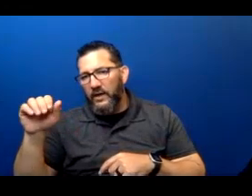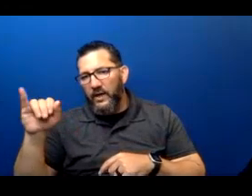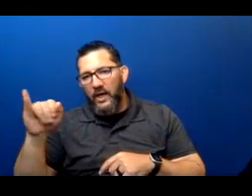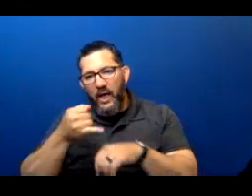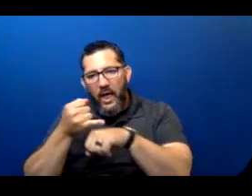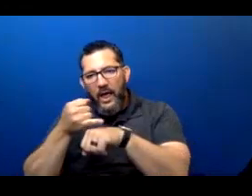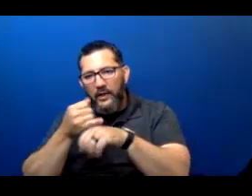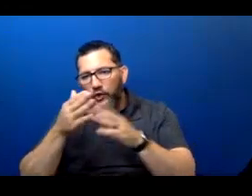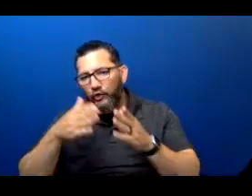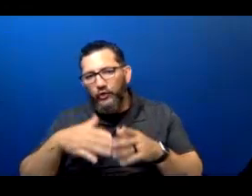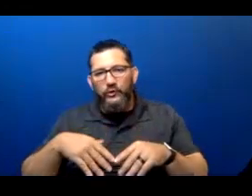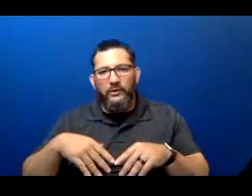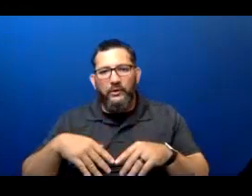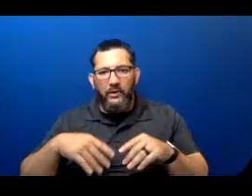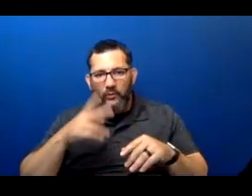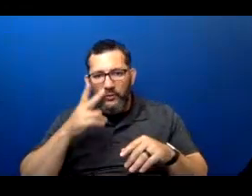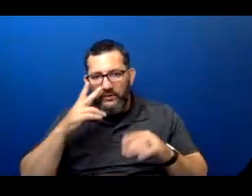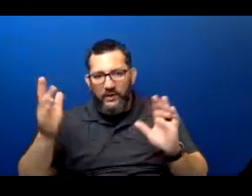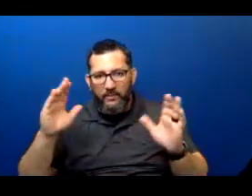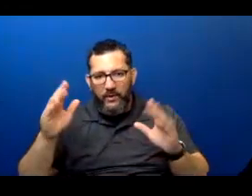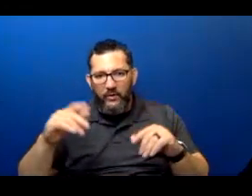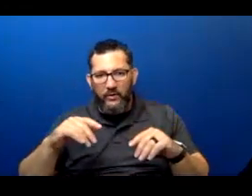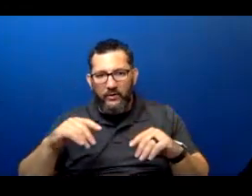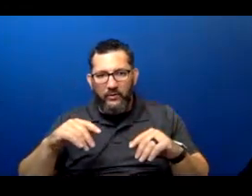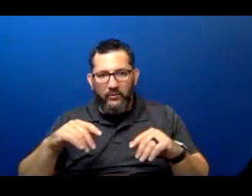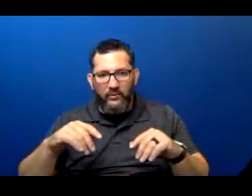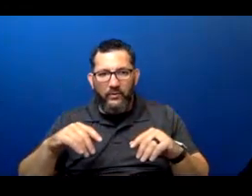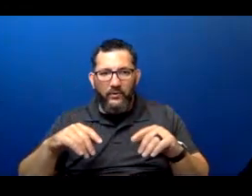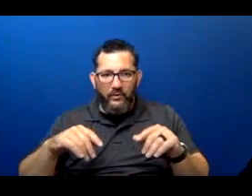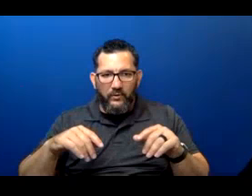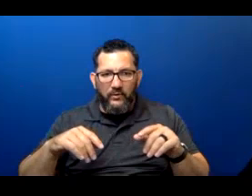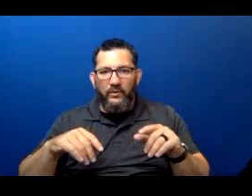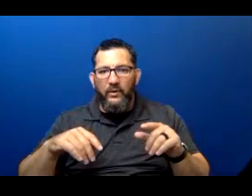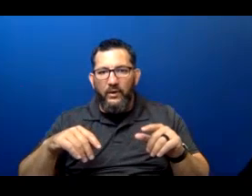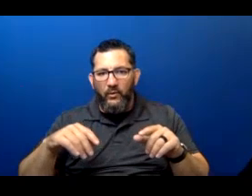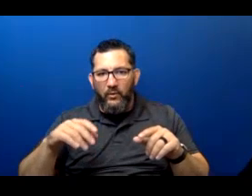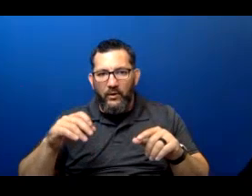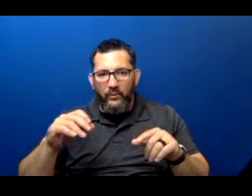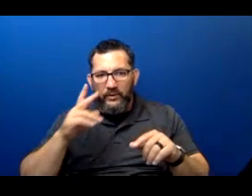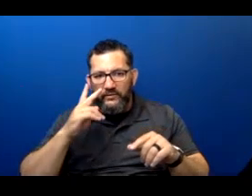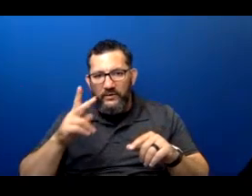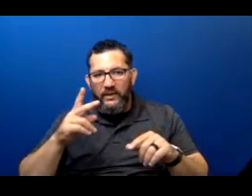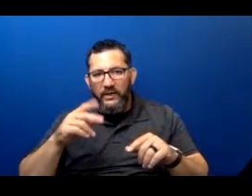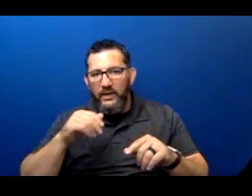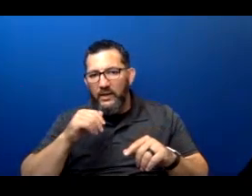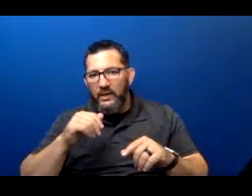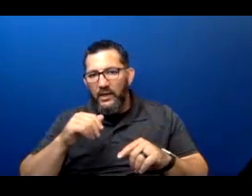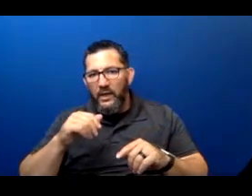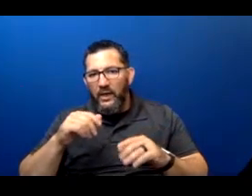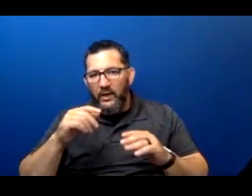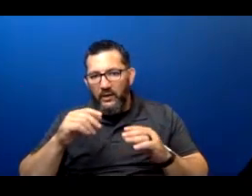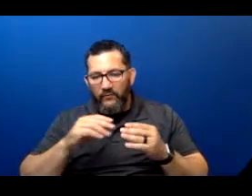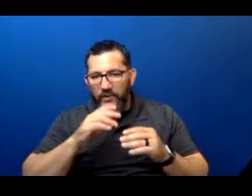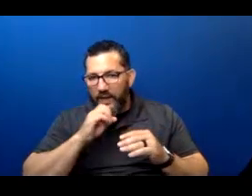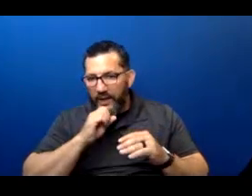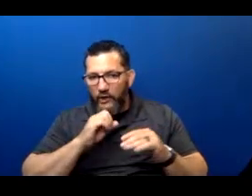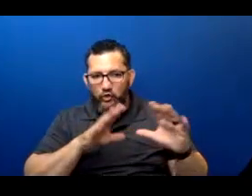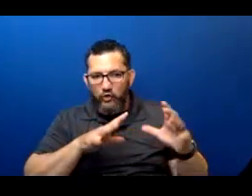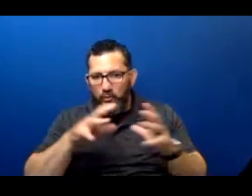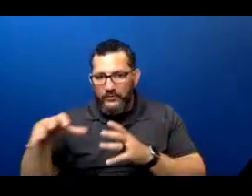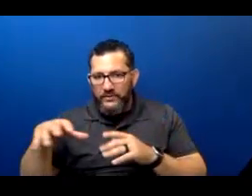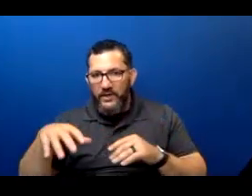group were non-Hispanic, American Indian, or Alaska Native. On a positive note, among the individuals aged in